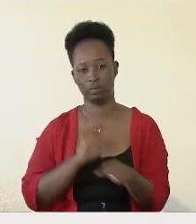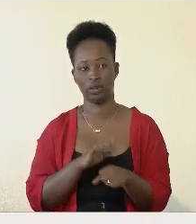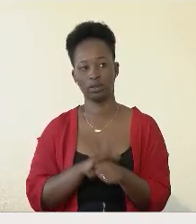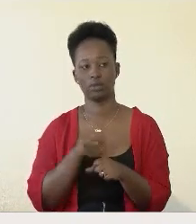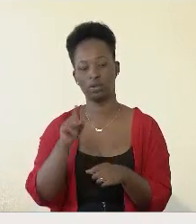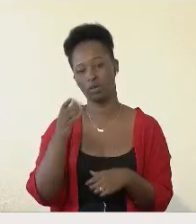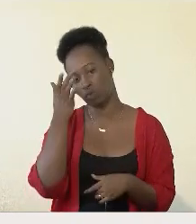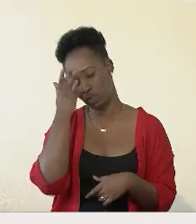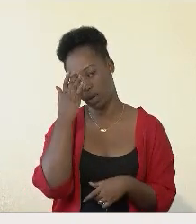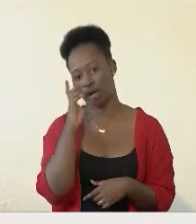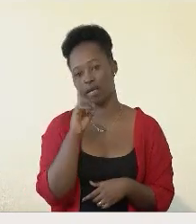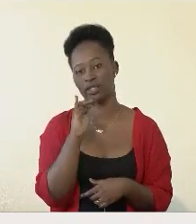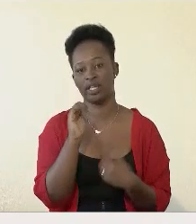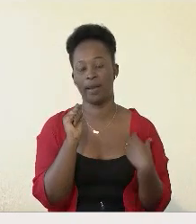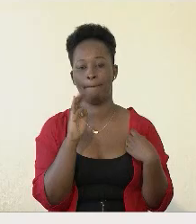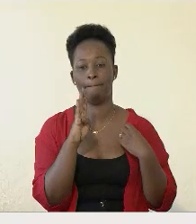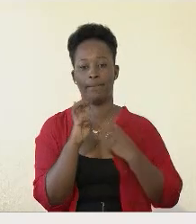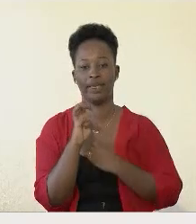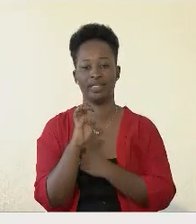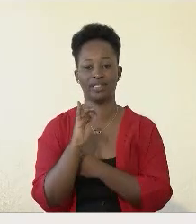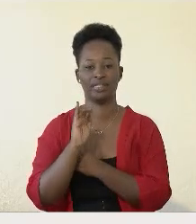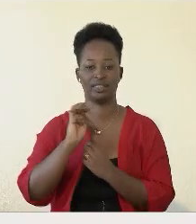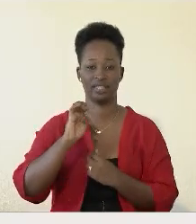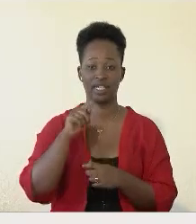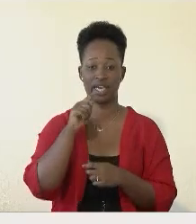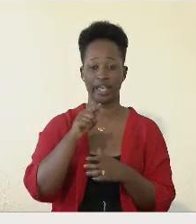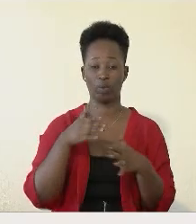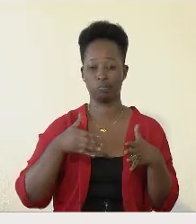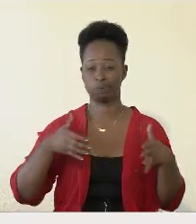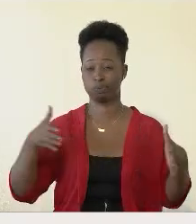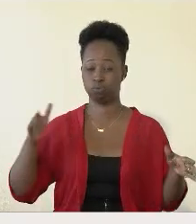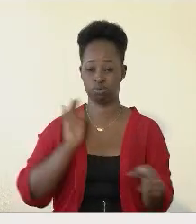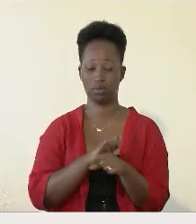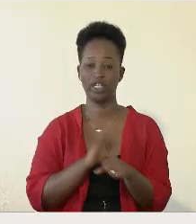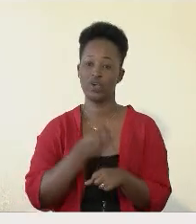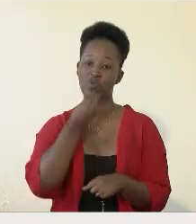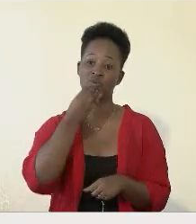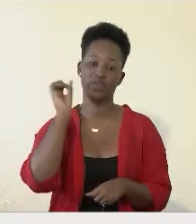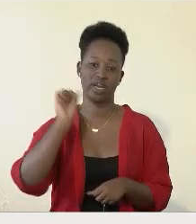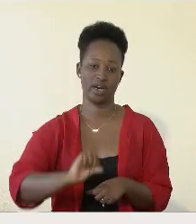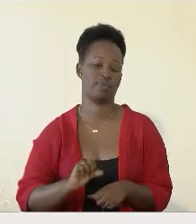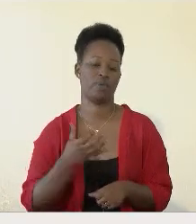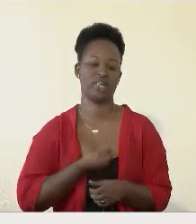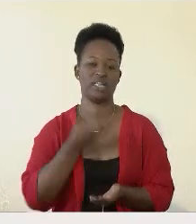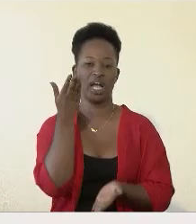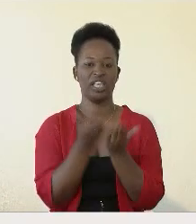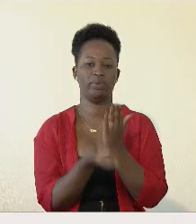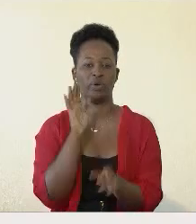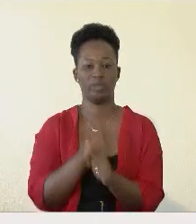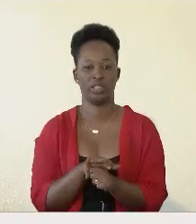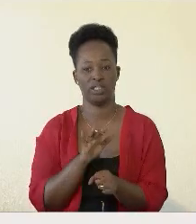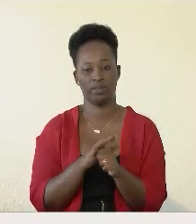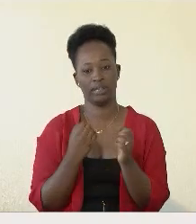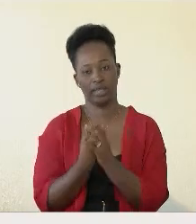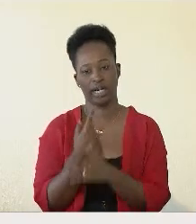a malnutrition disease. When you eat too much carbohydrates and you become overweight, can also lead into suffering from diabetes